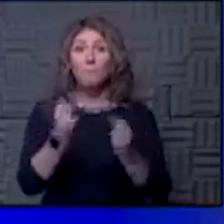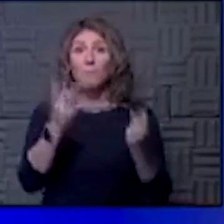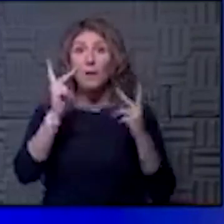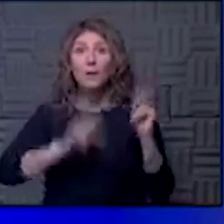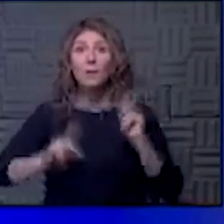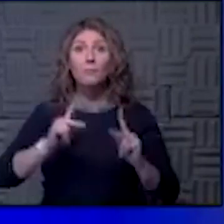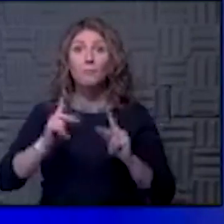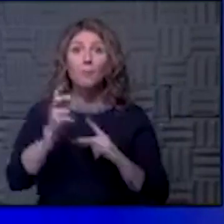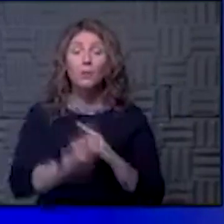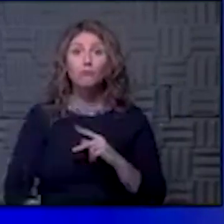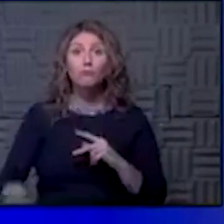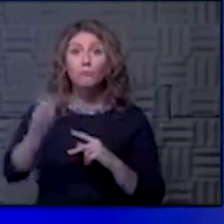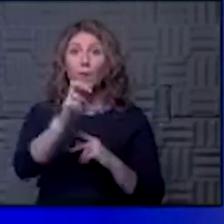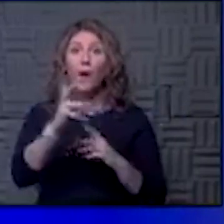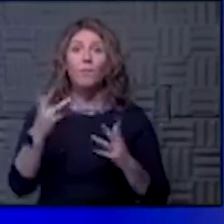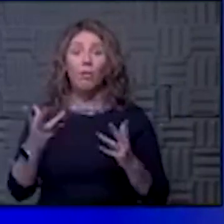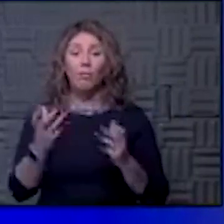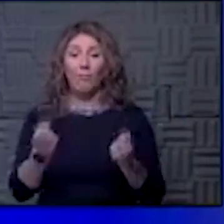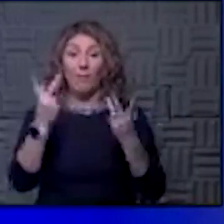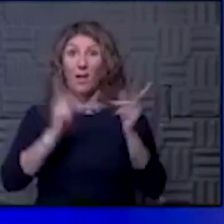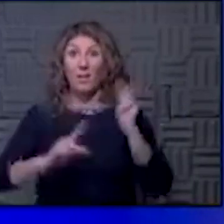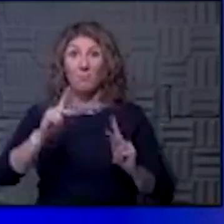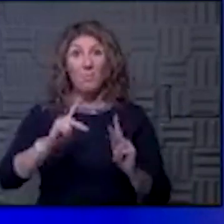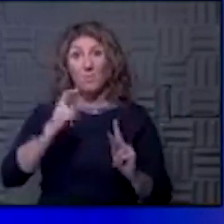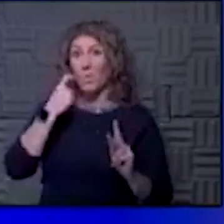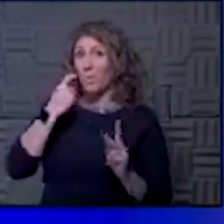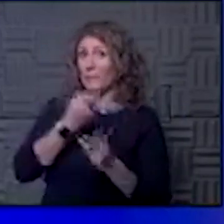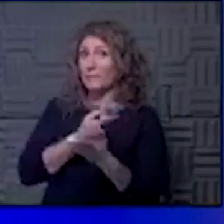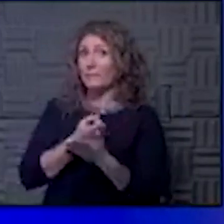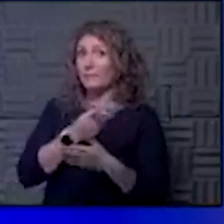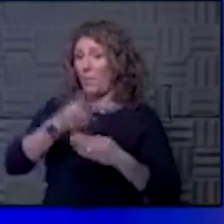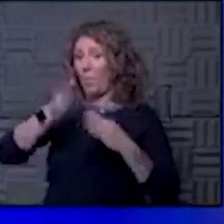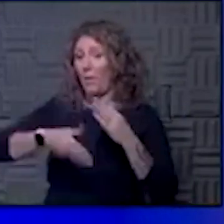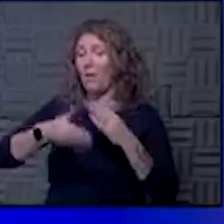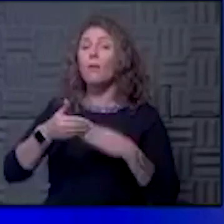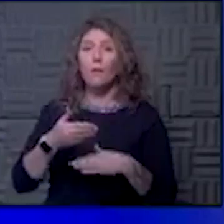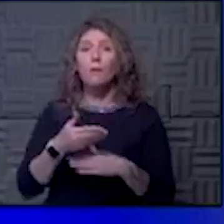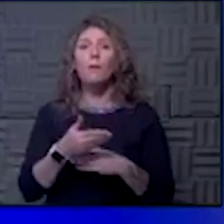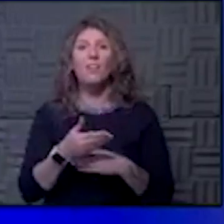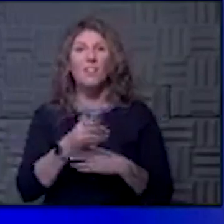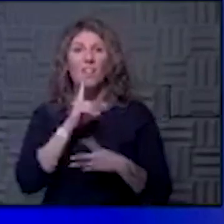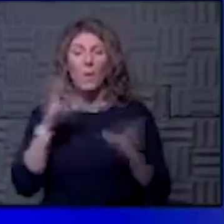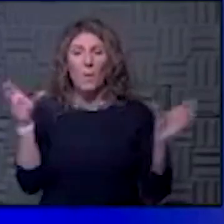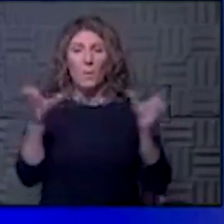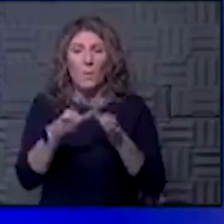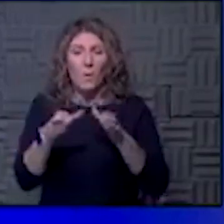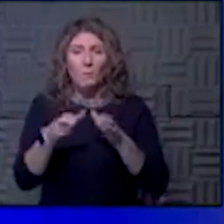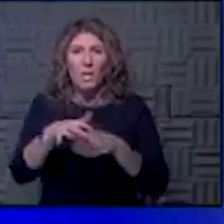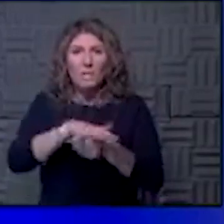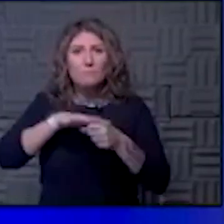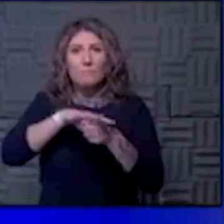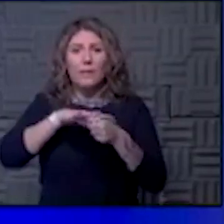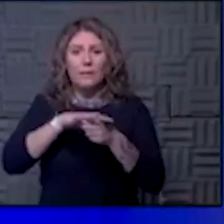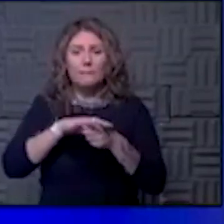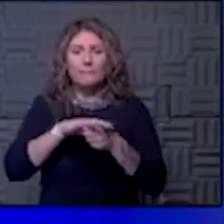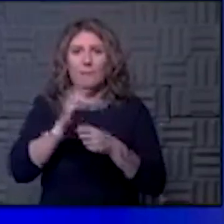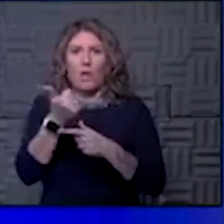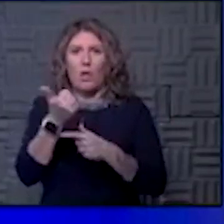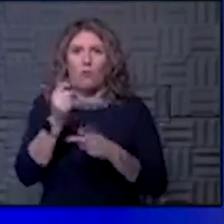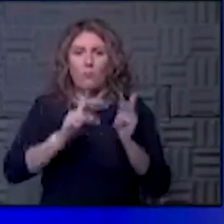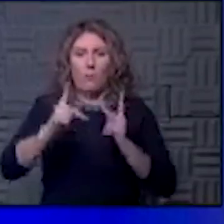that there were a lot of people traveling this past weekend. Being in those confined spaces with other